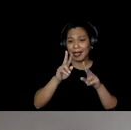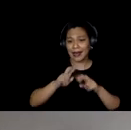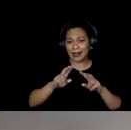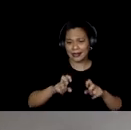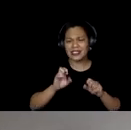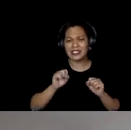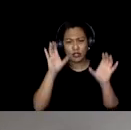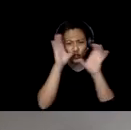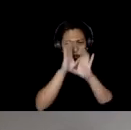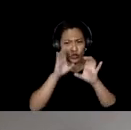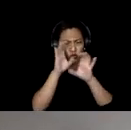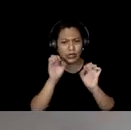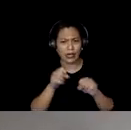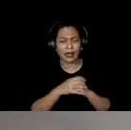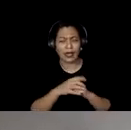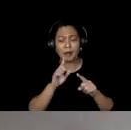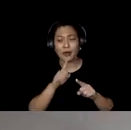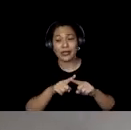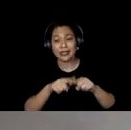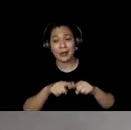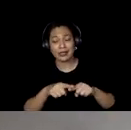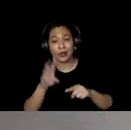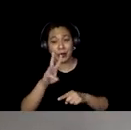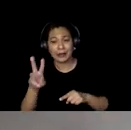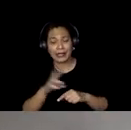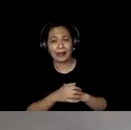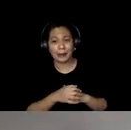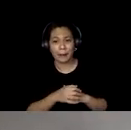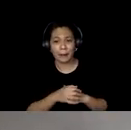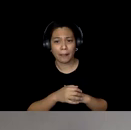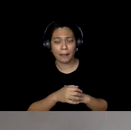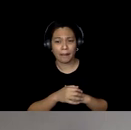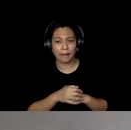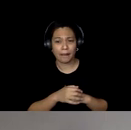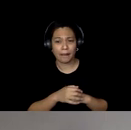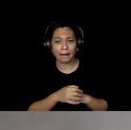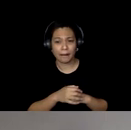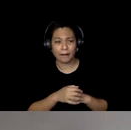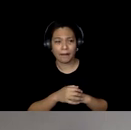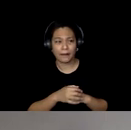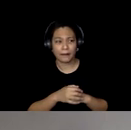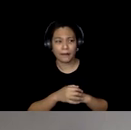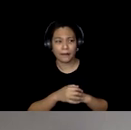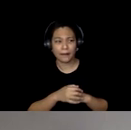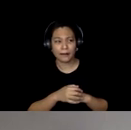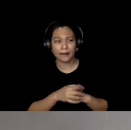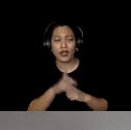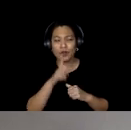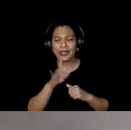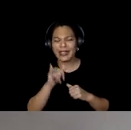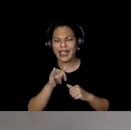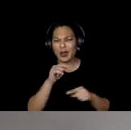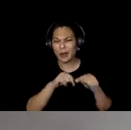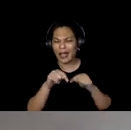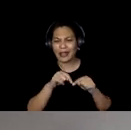And it depends on the website, but it might just be going like contacting the administrator of the website and saying